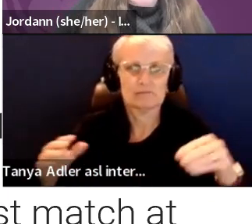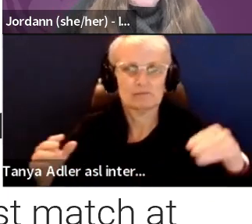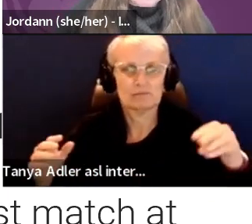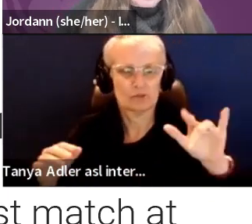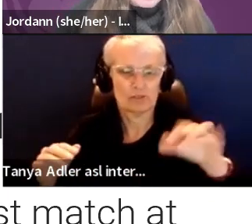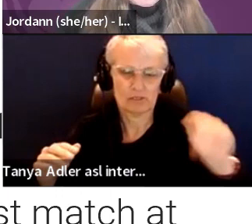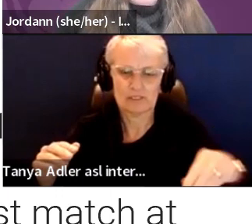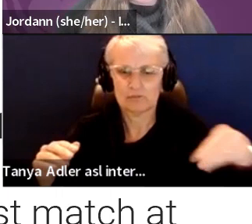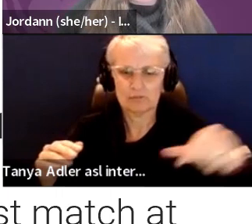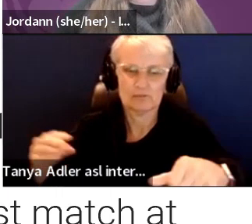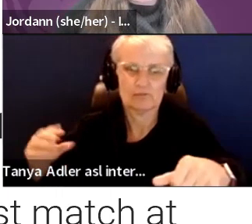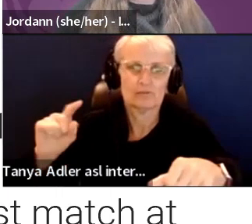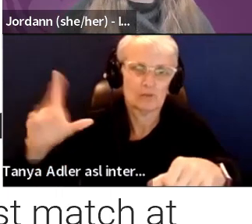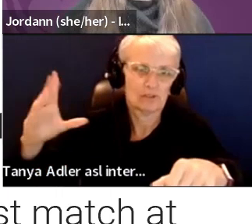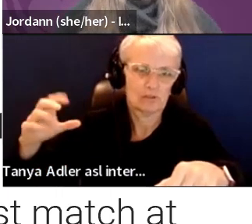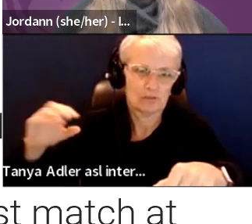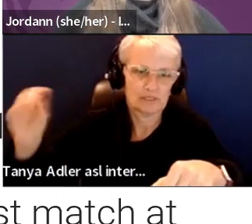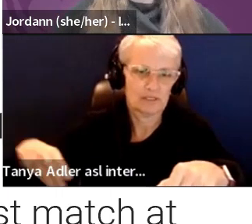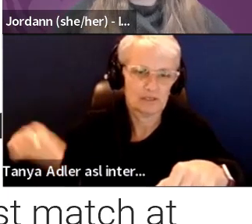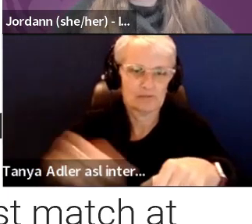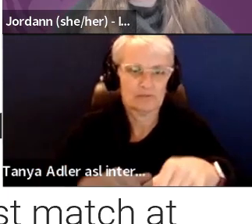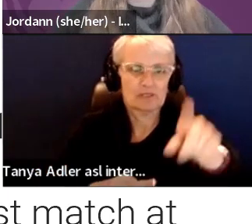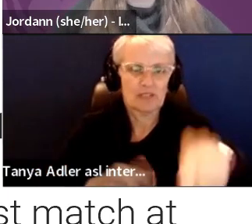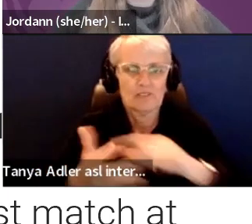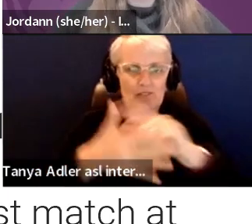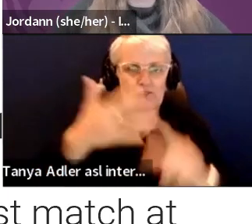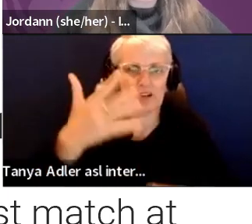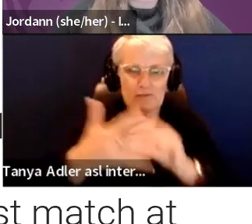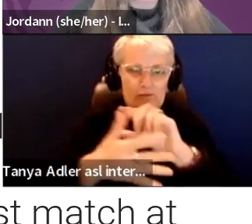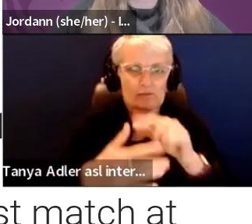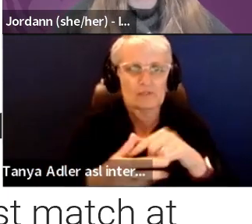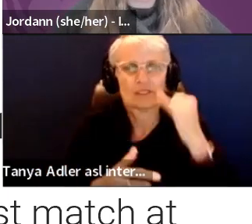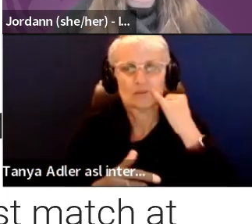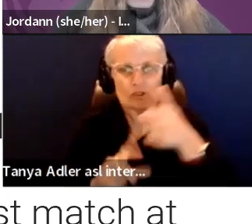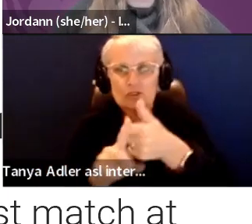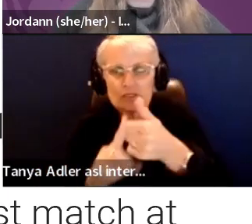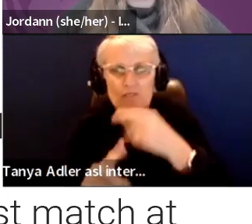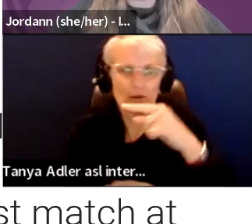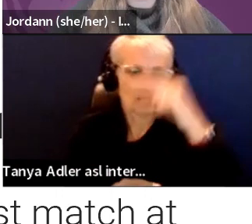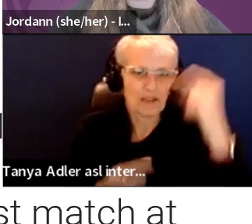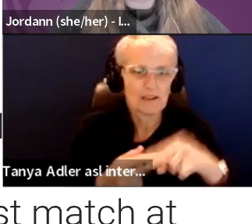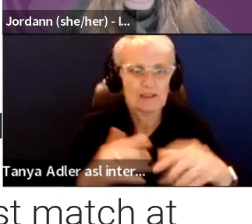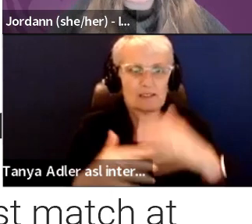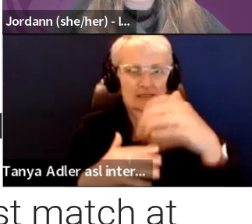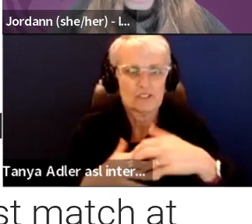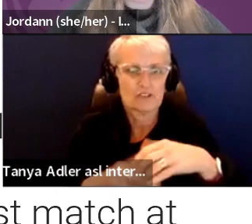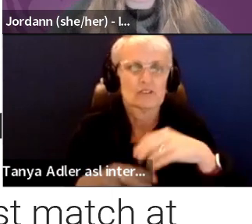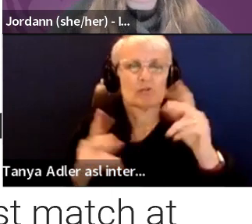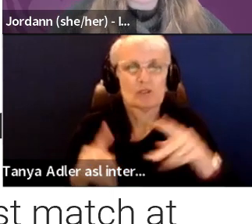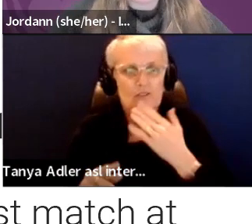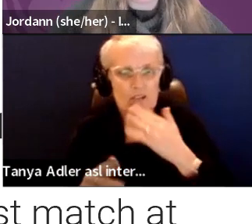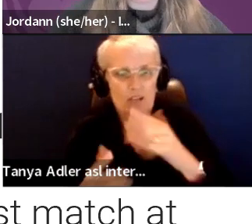defined by our funder, and they fall into the following 5 categories. So if you self-identify as Black, Indigenous, person of